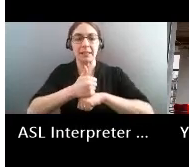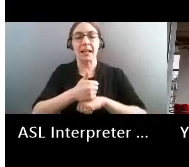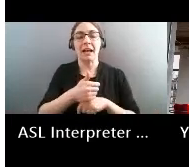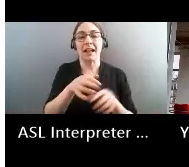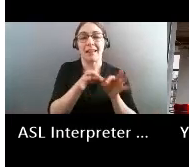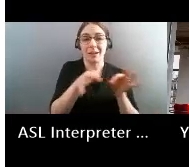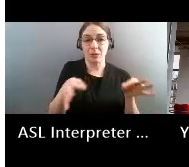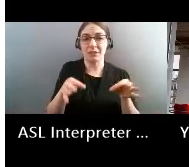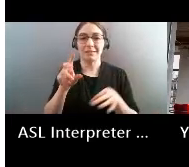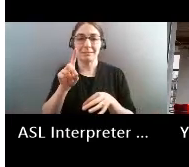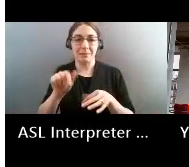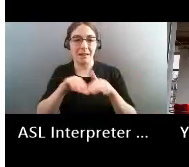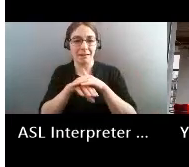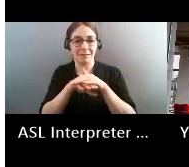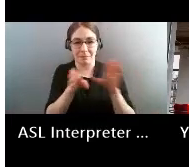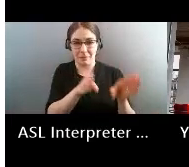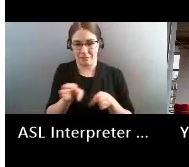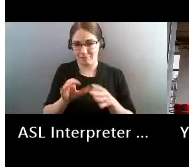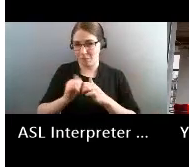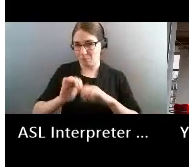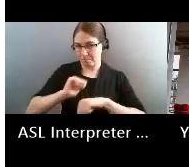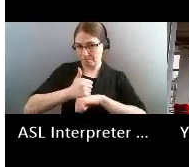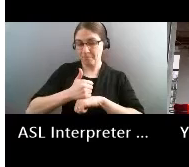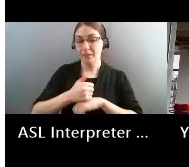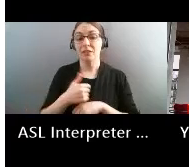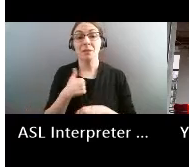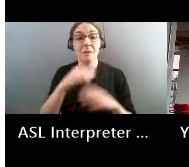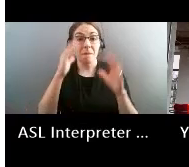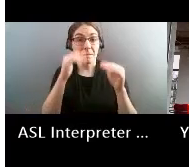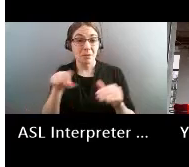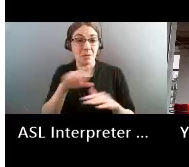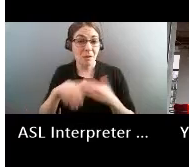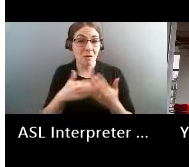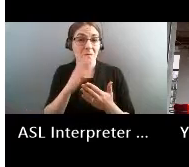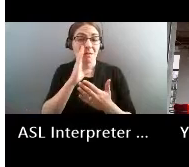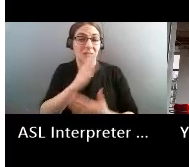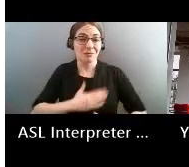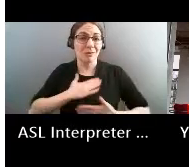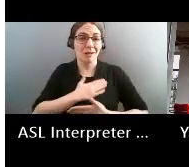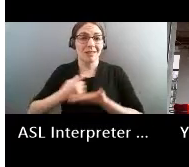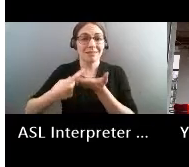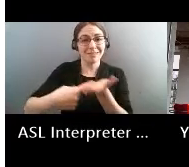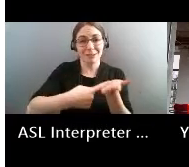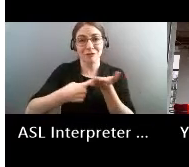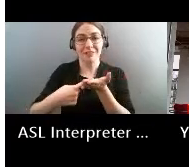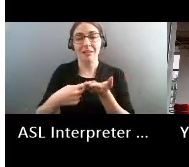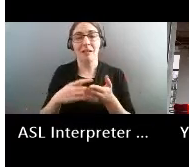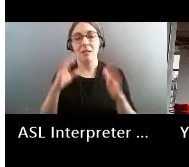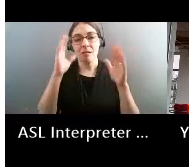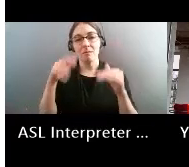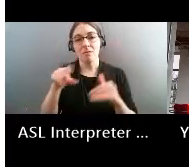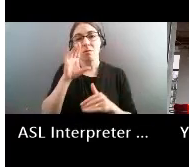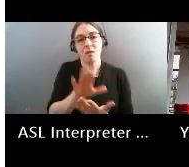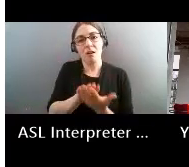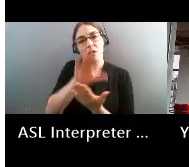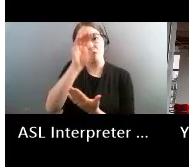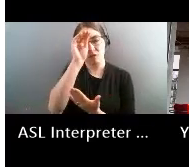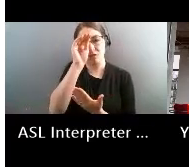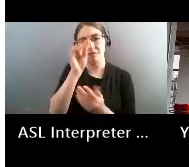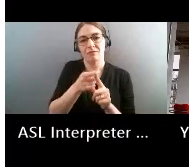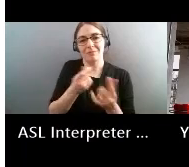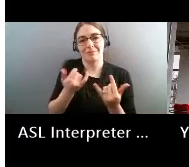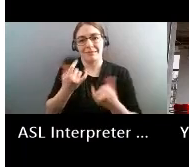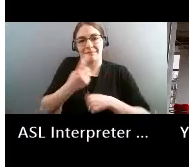So I hope that everybody enjoys the discussion and enjoys and learns from today's information